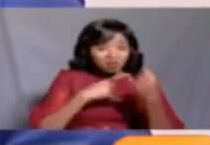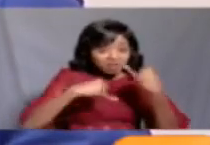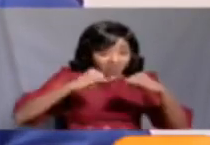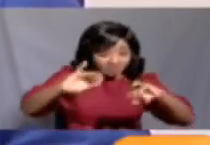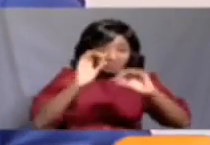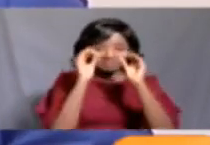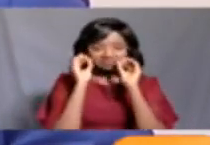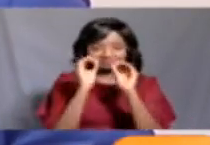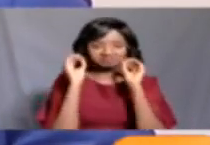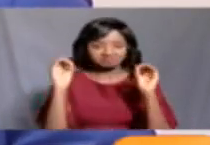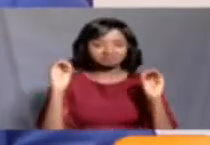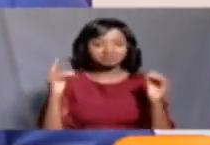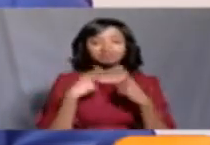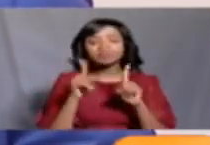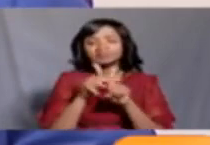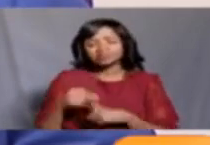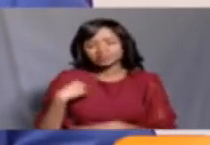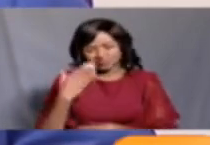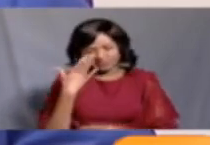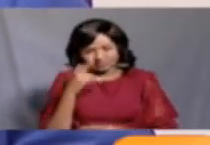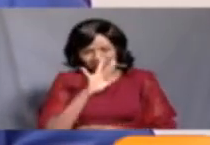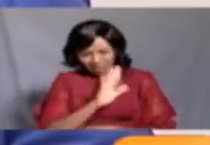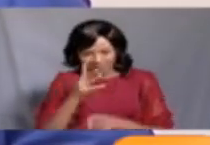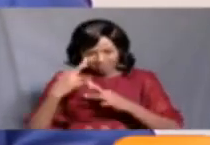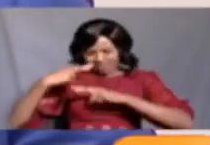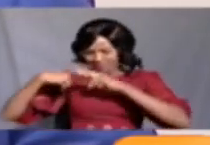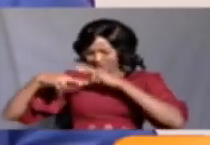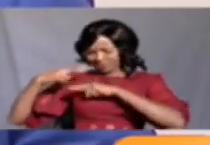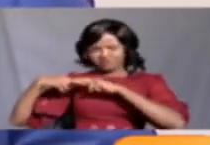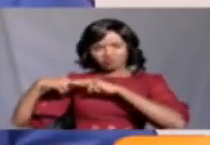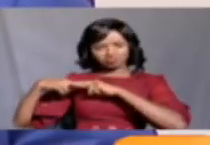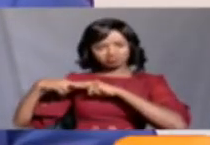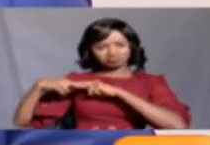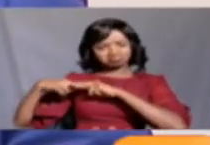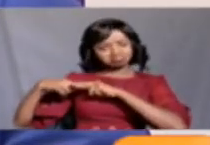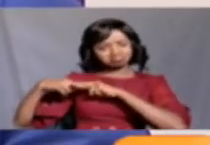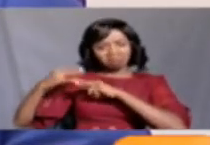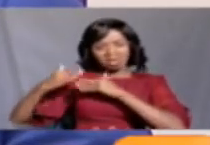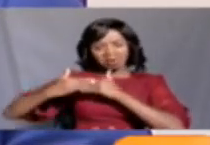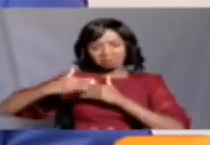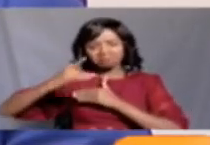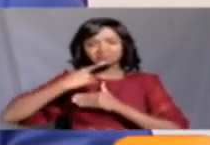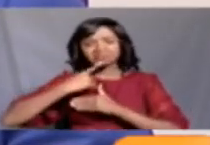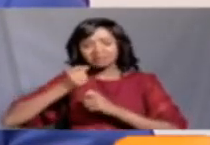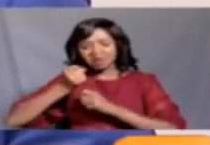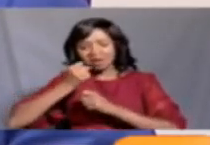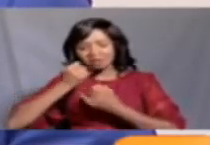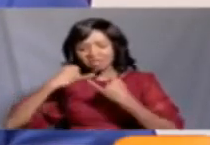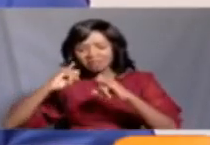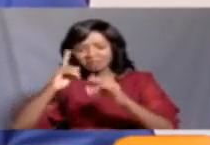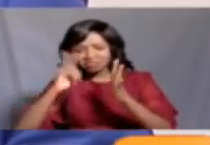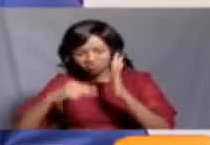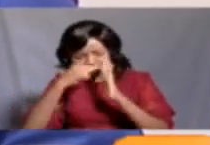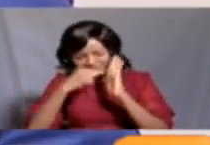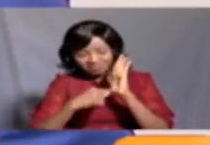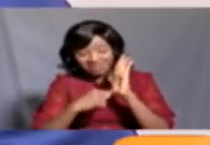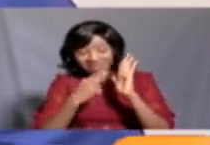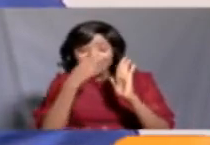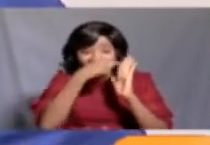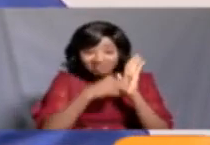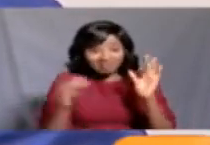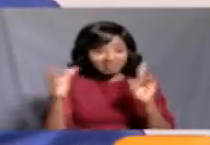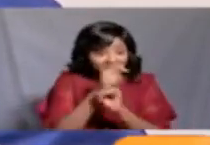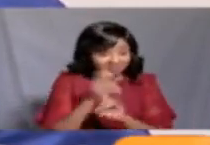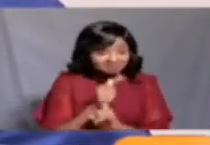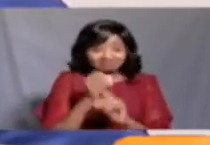find that what they reviewed and what they say they're going to do, they haven't done it. You'll find that if you go